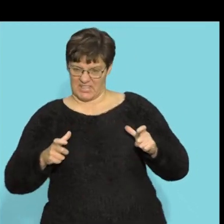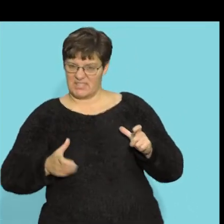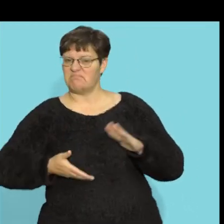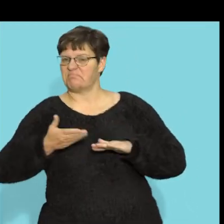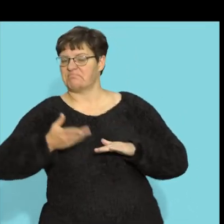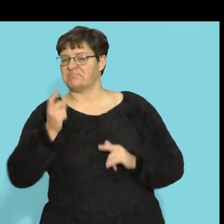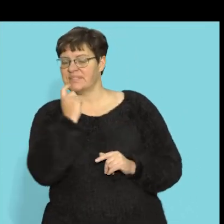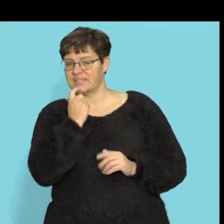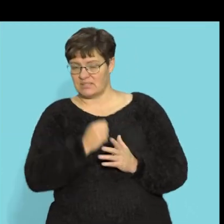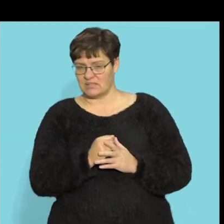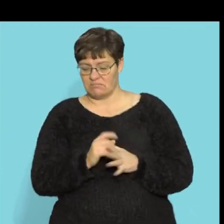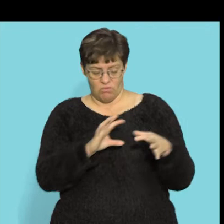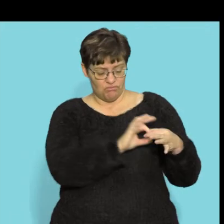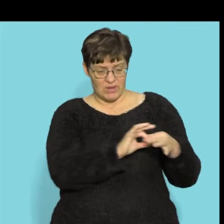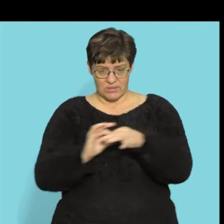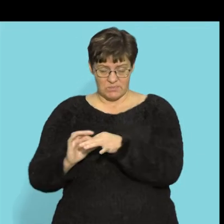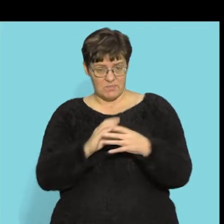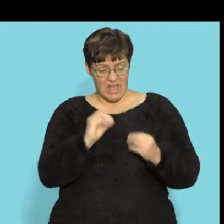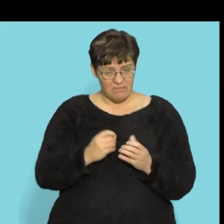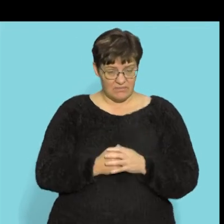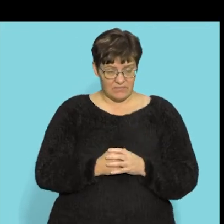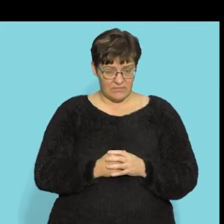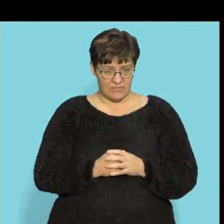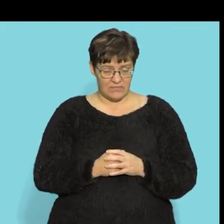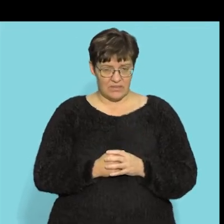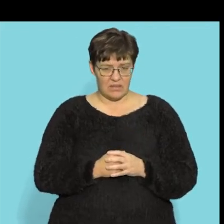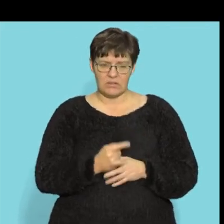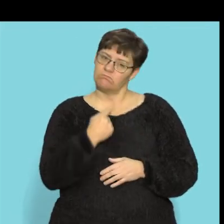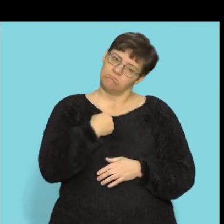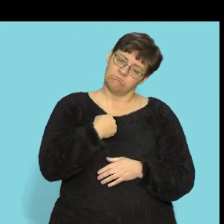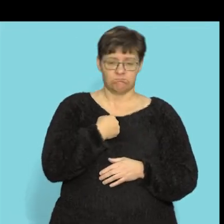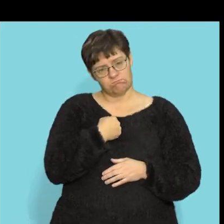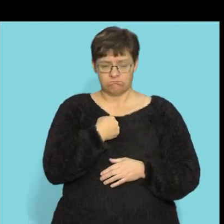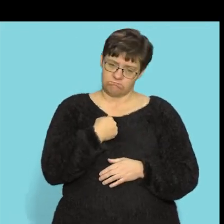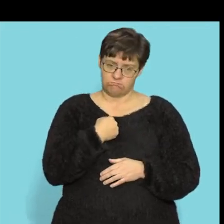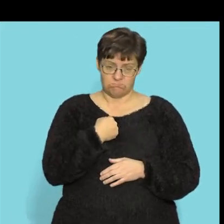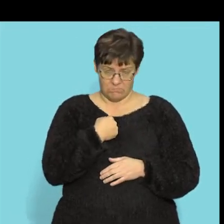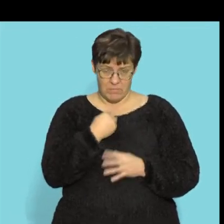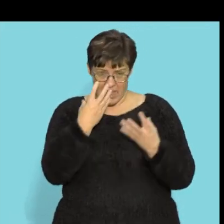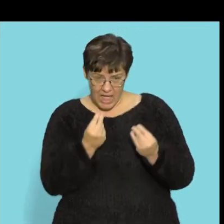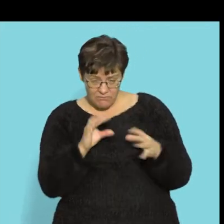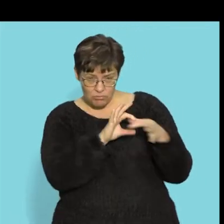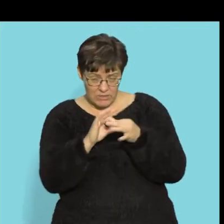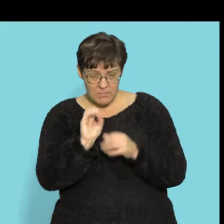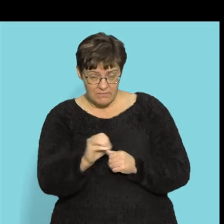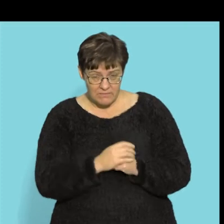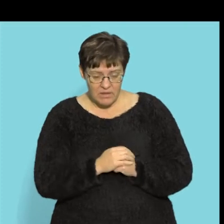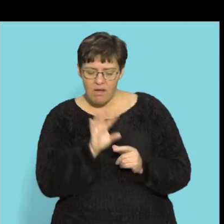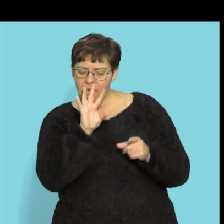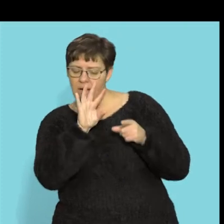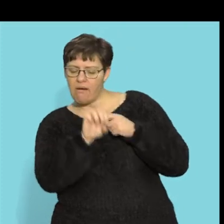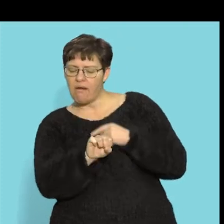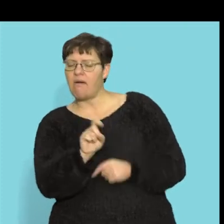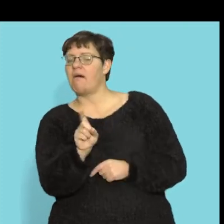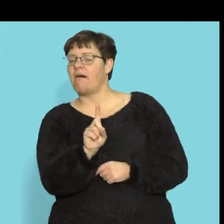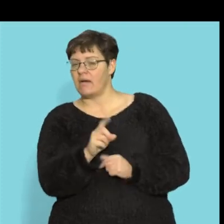resistance, right? So is there a relationship that exists between these two? We want to ask ourselves that question, right? So what we